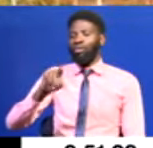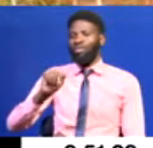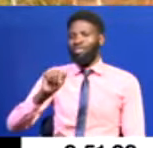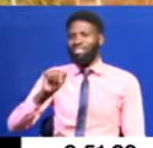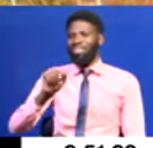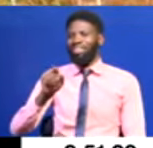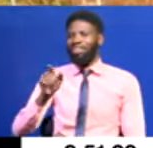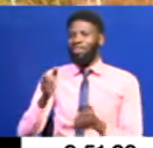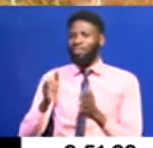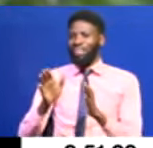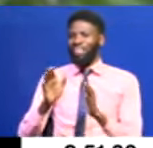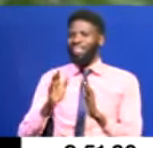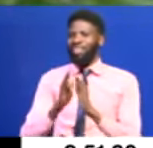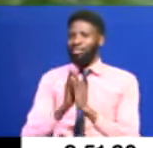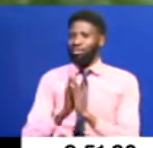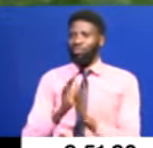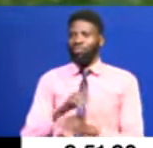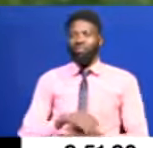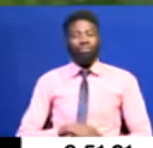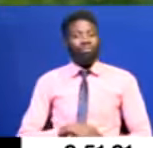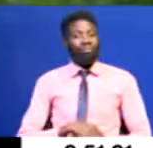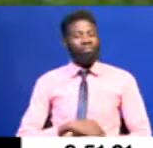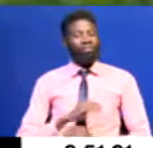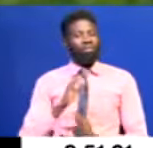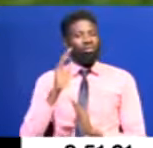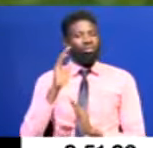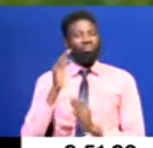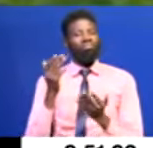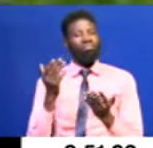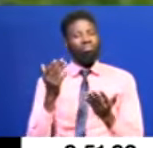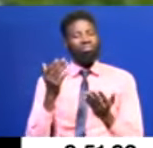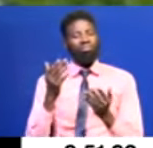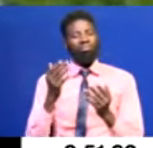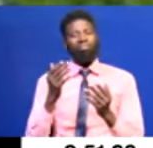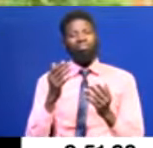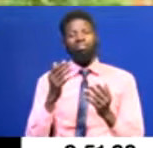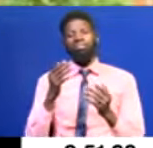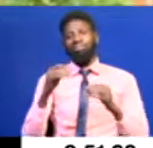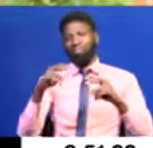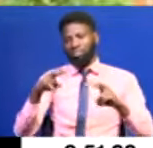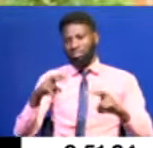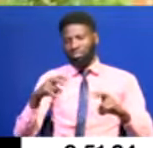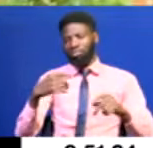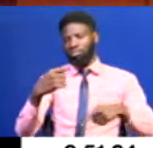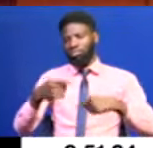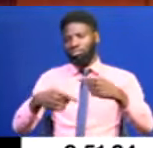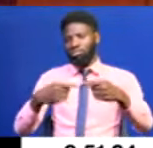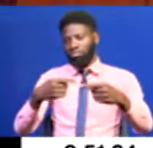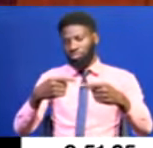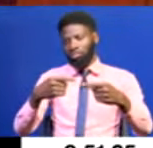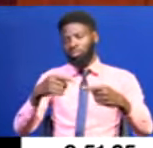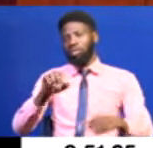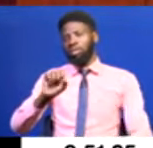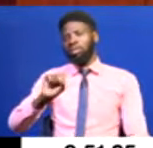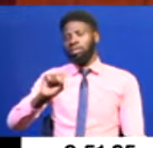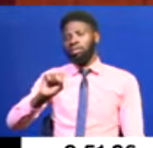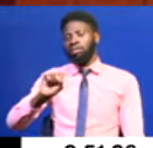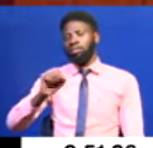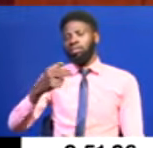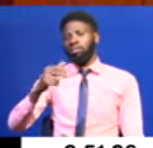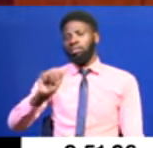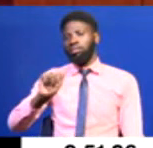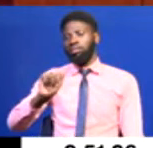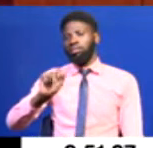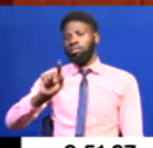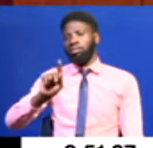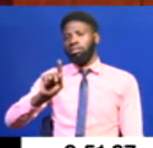As security apparatus continue to comb the vast Shakahola forest in Kilifi County for more bodies. I want to take